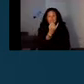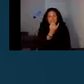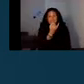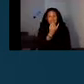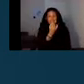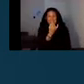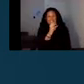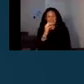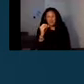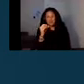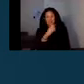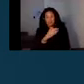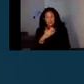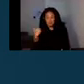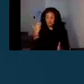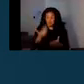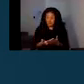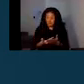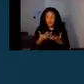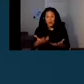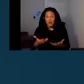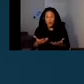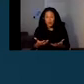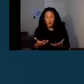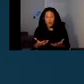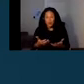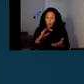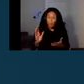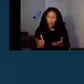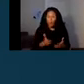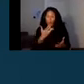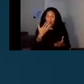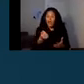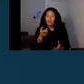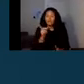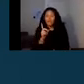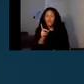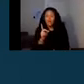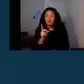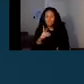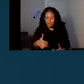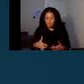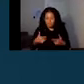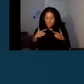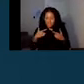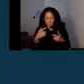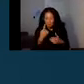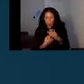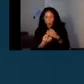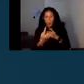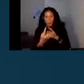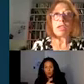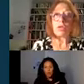up to the present. One thing they all had in common was feeling alone. They were regarded